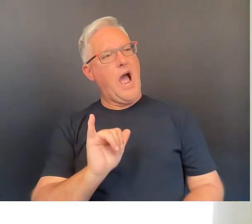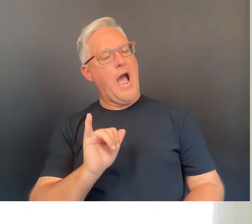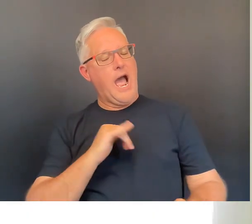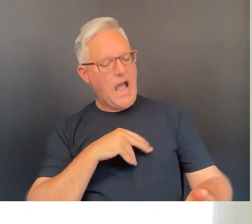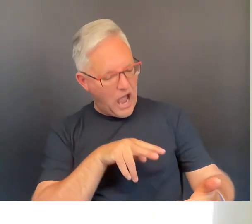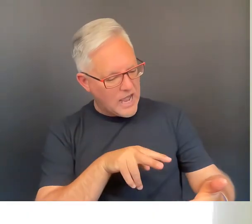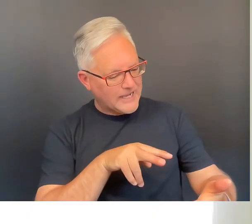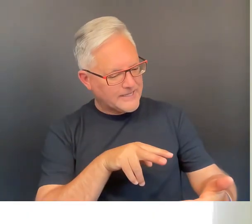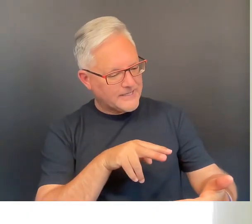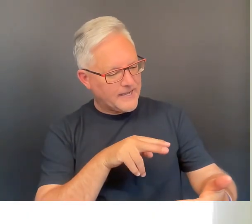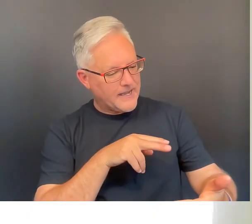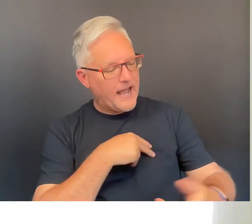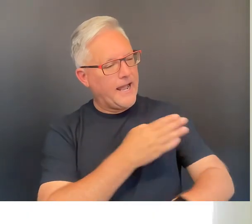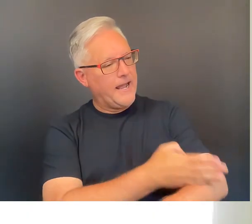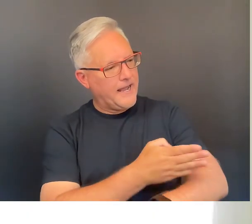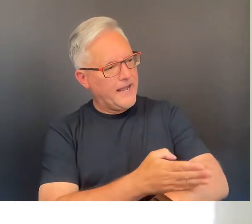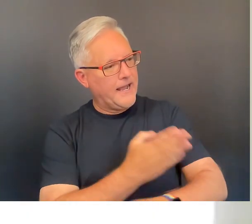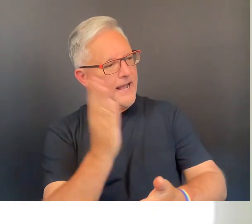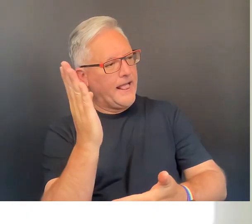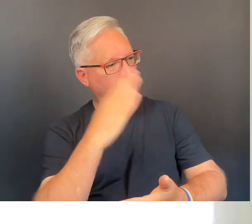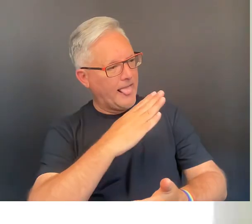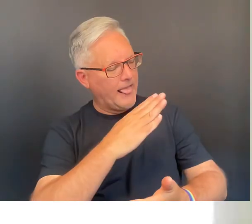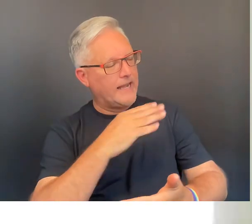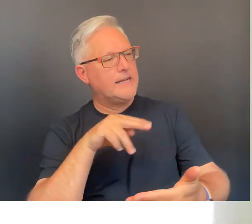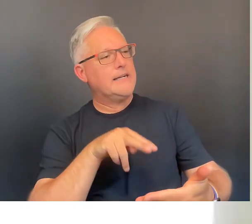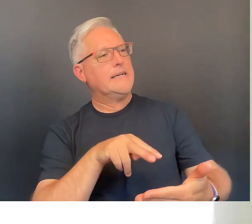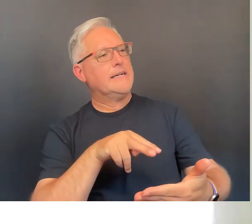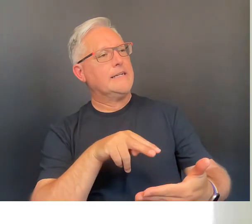to relearn how to heal,